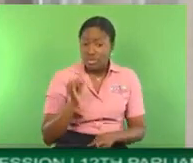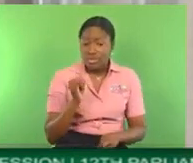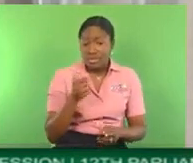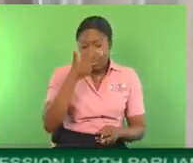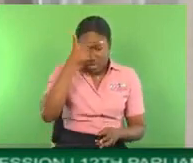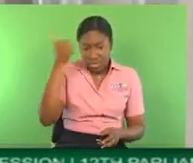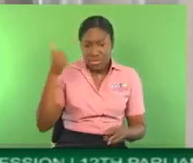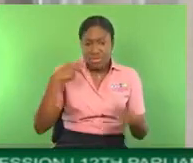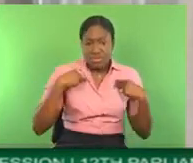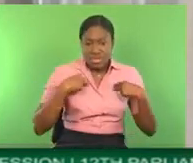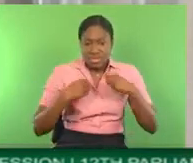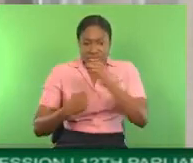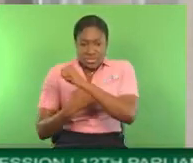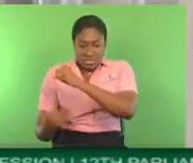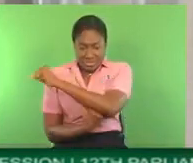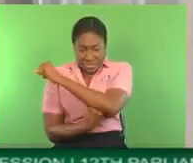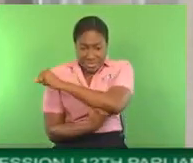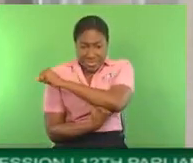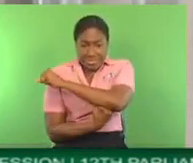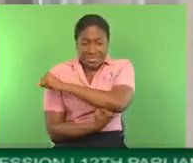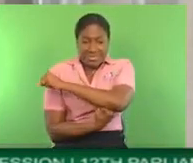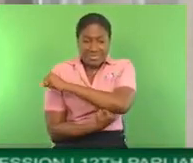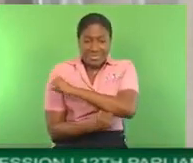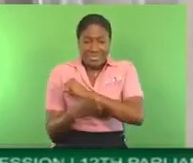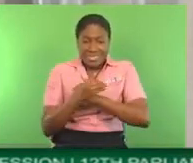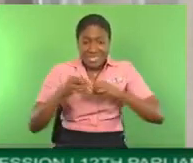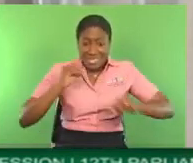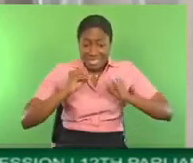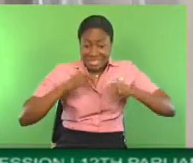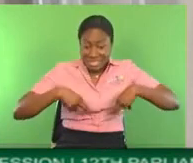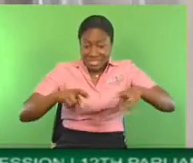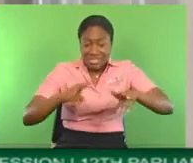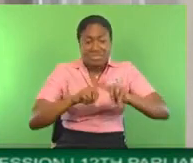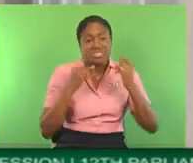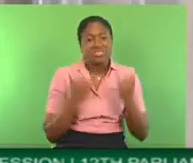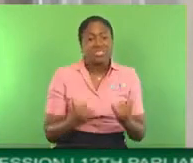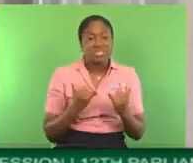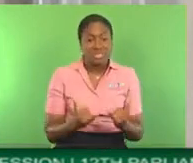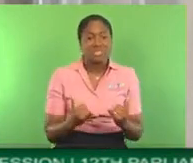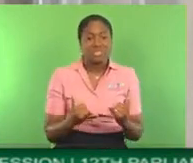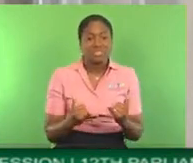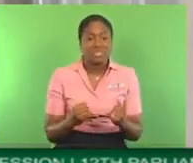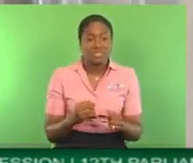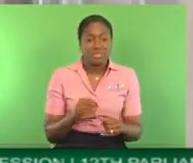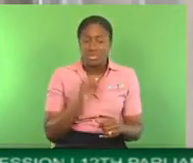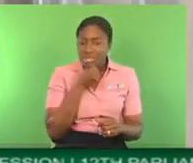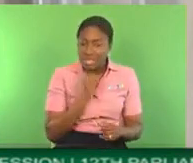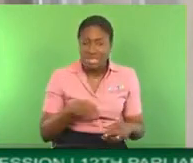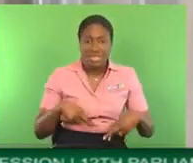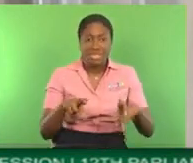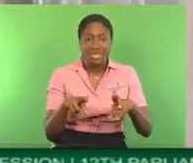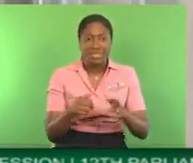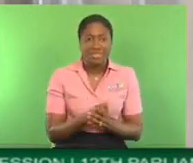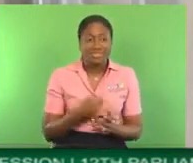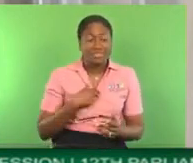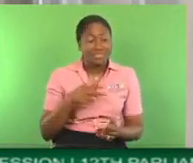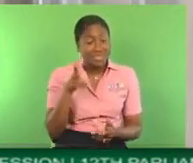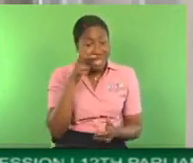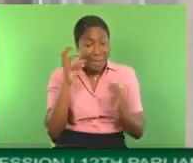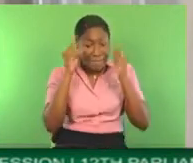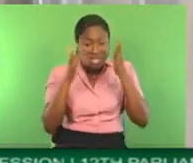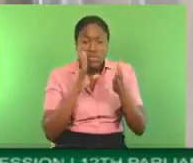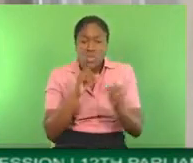there is a bridge that was done, a road was done, but right now it's up in arms. Madam Speaker, I hear the Minister talking